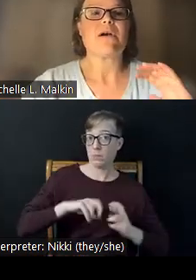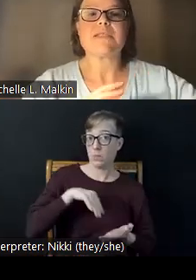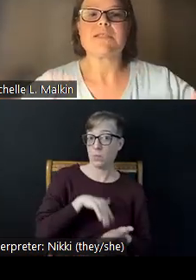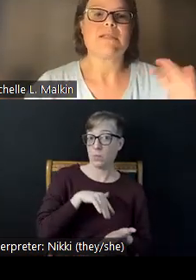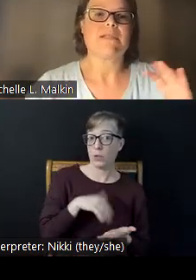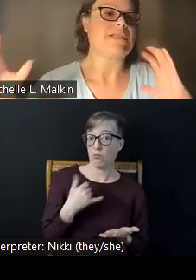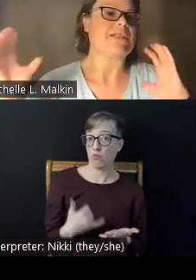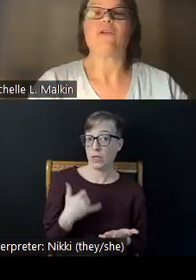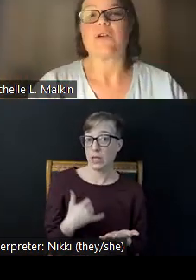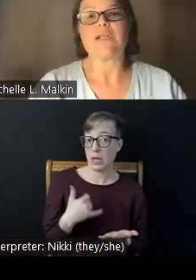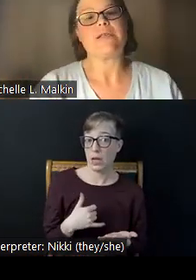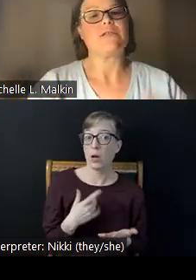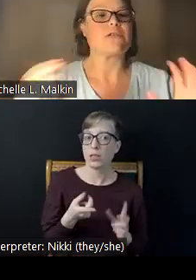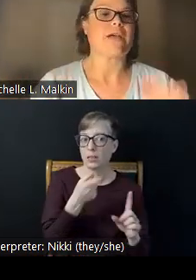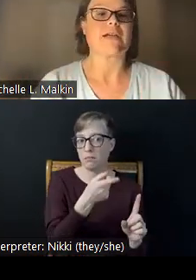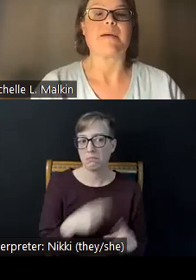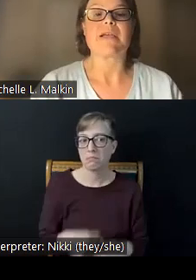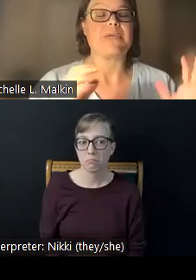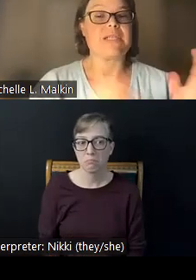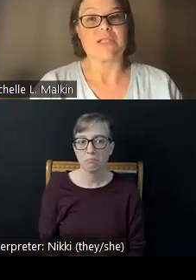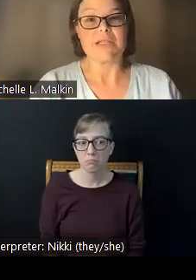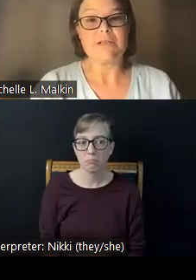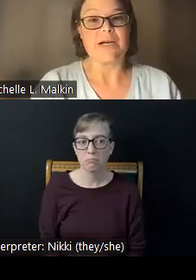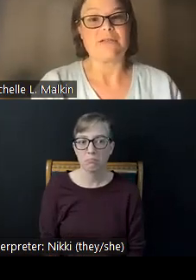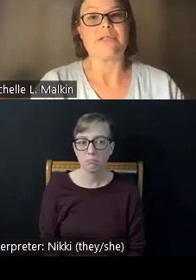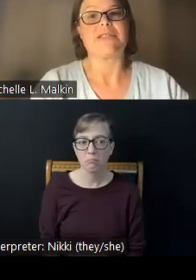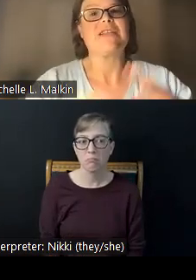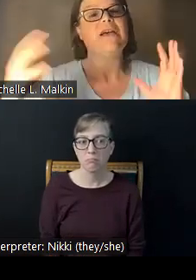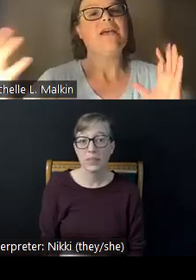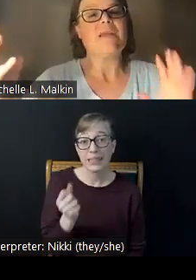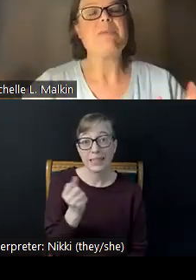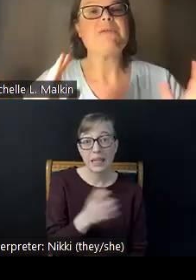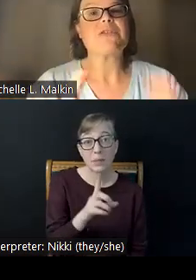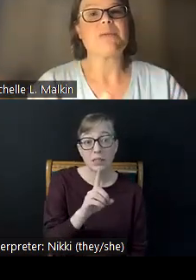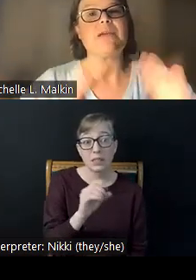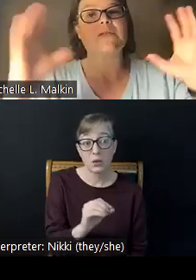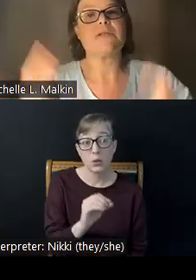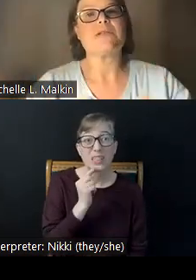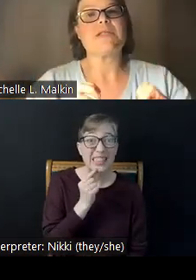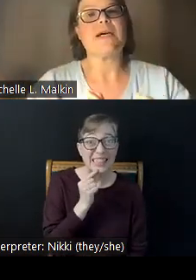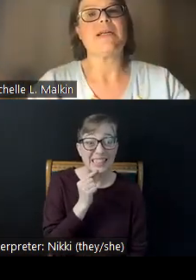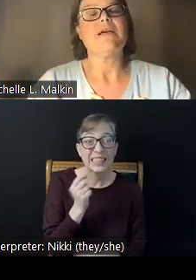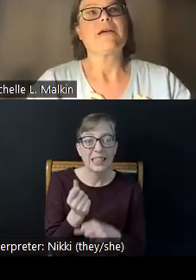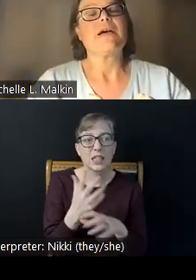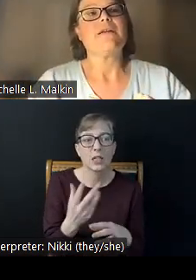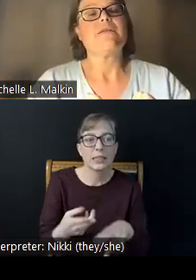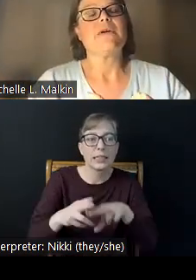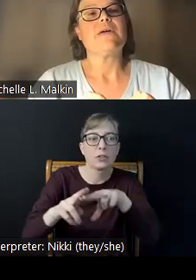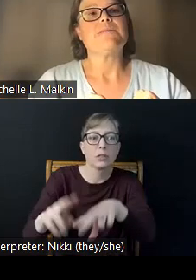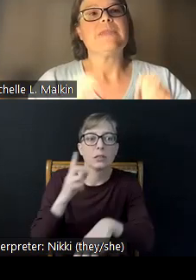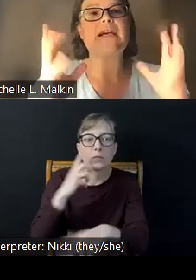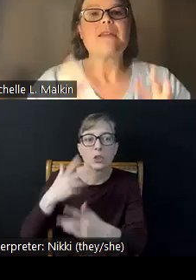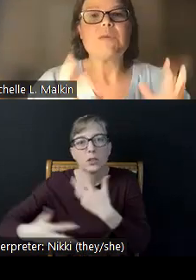disorder causes these increase in social, economic, and potentially legal consequences, the people feel shame and guilt. So there's that kind